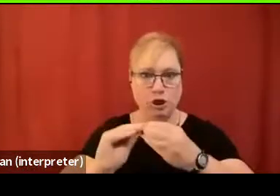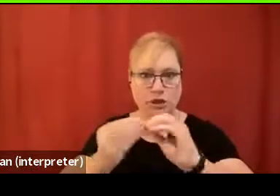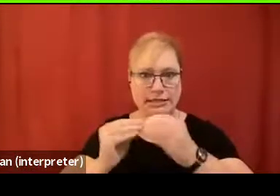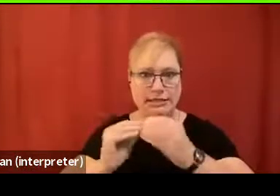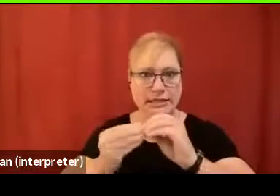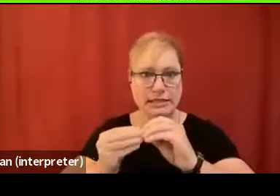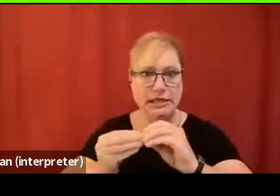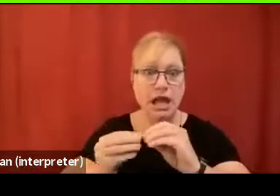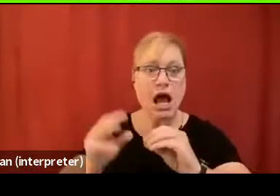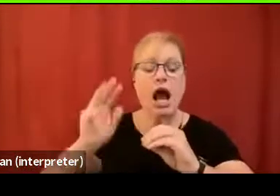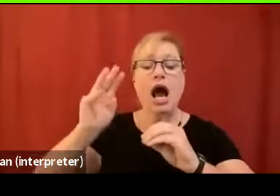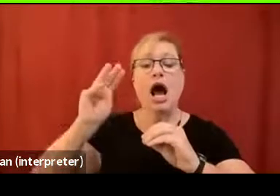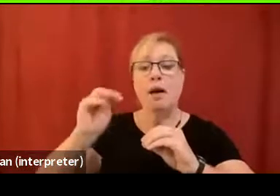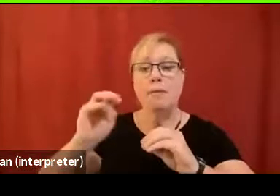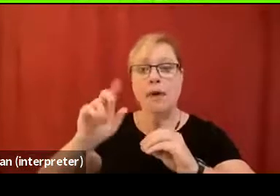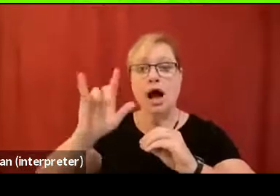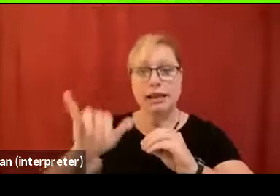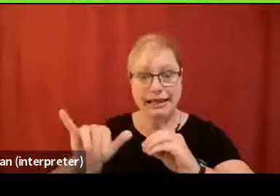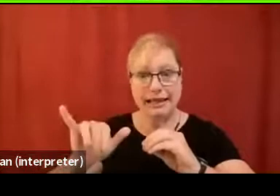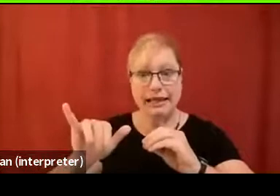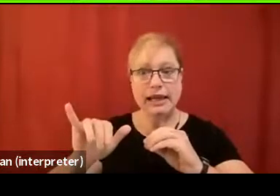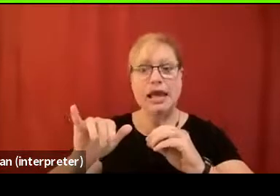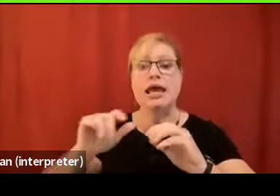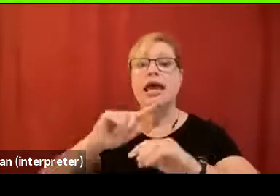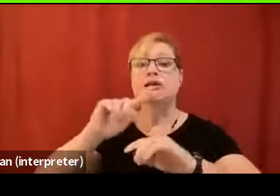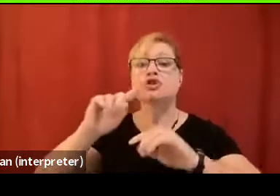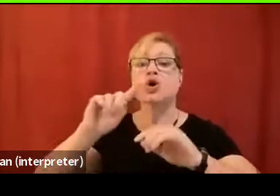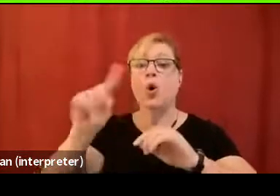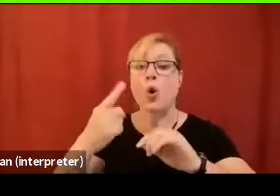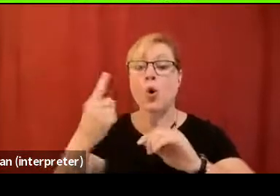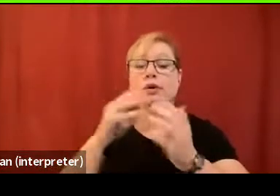Mali is only had or only recorded